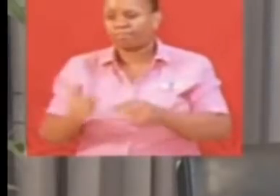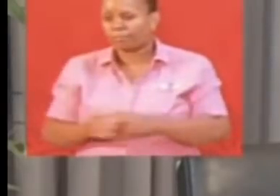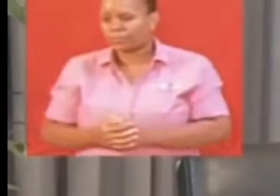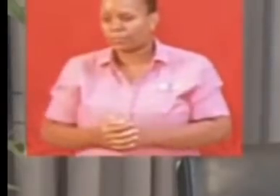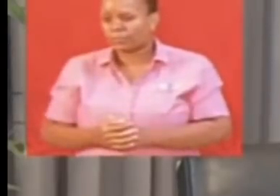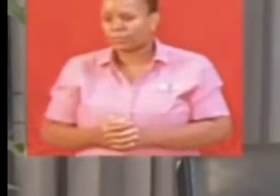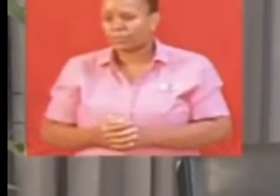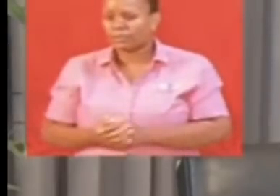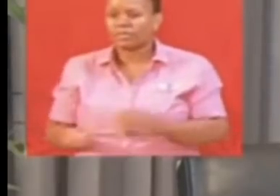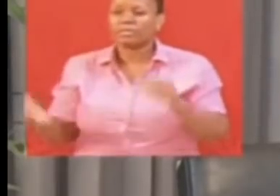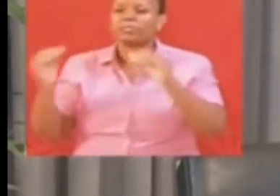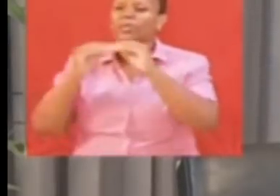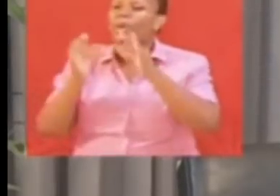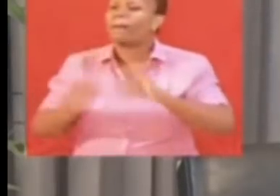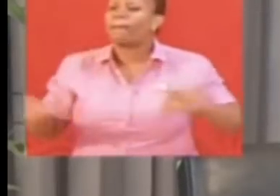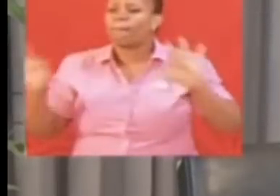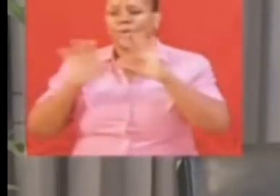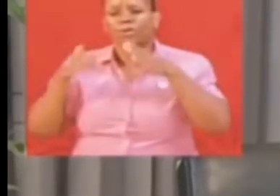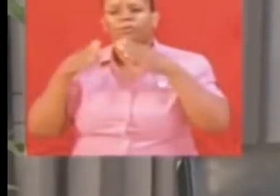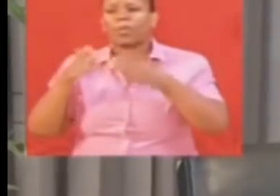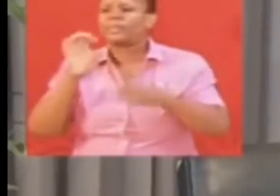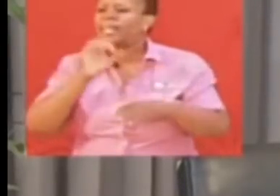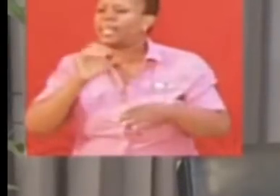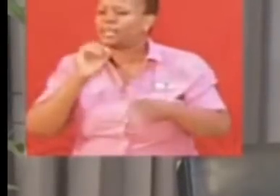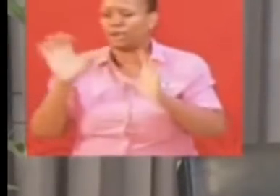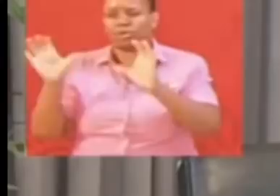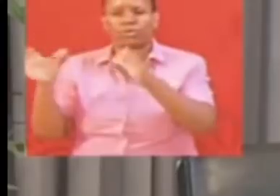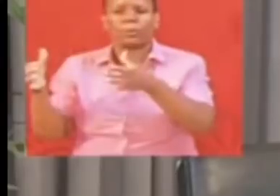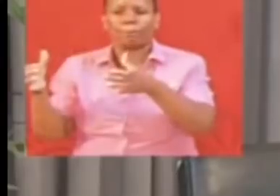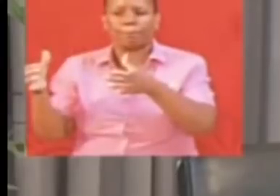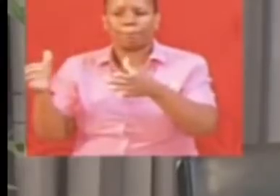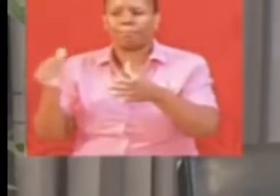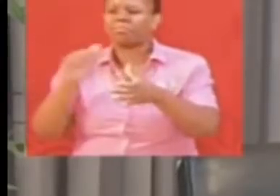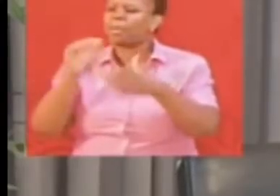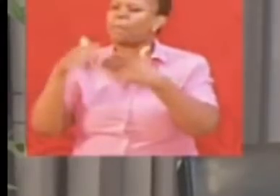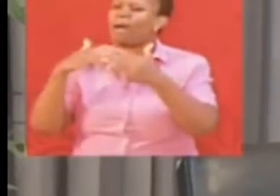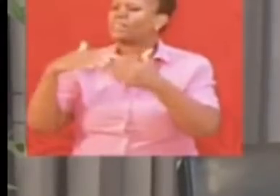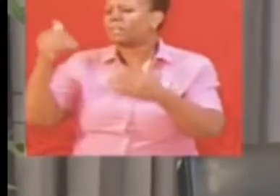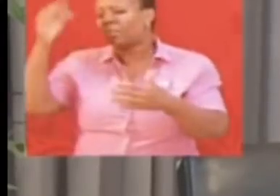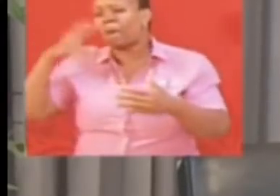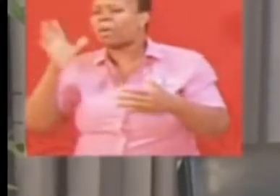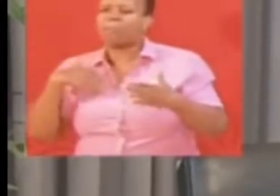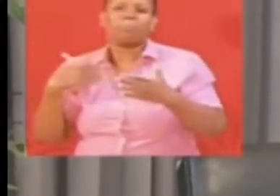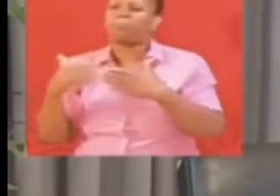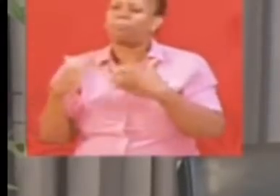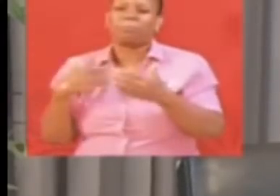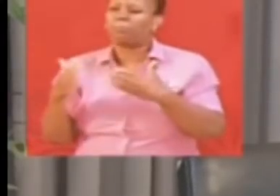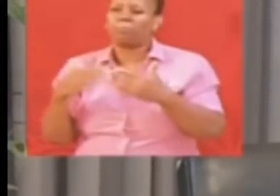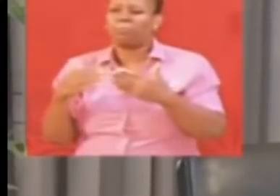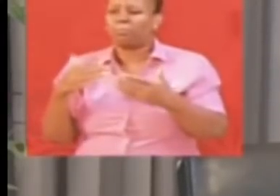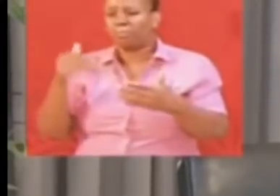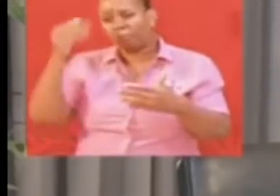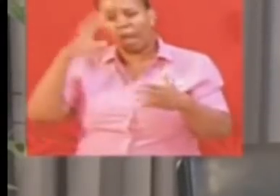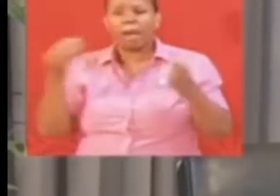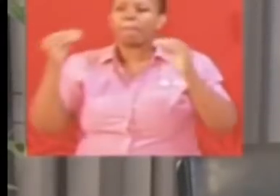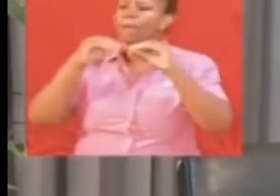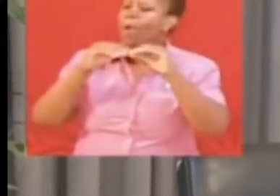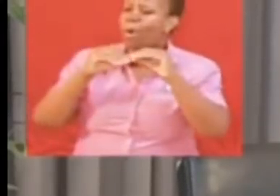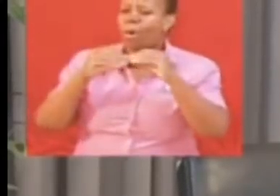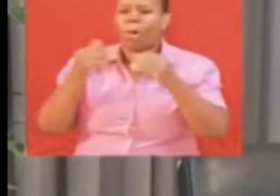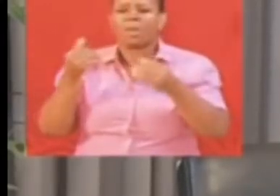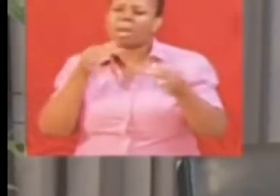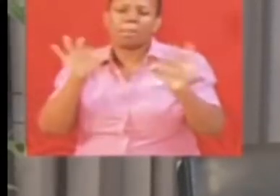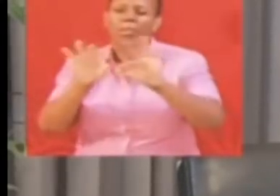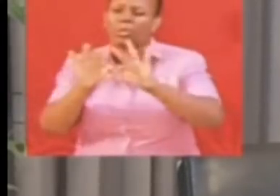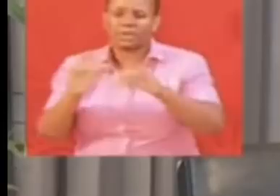with the age groups. To target our population campaigns, it needs to be targeted at those age groups predominantly that are being infected more